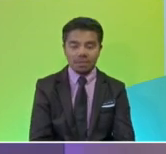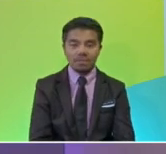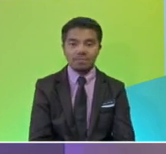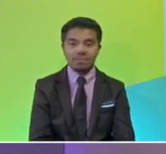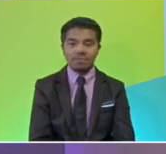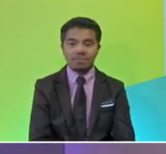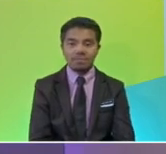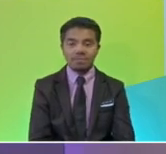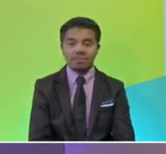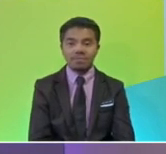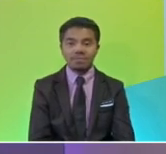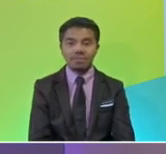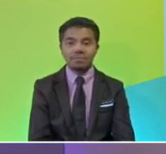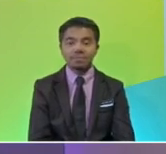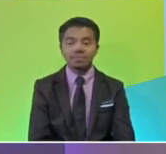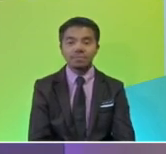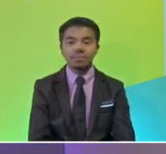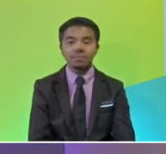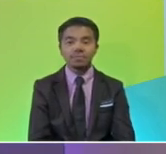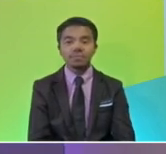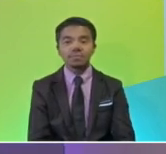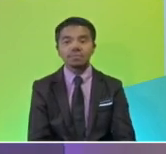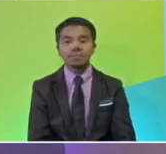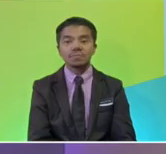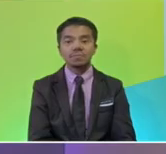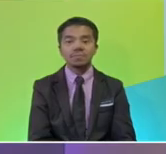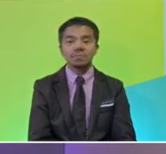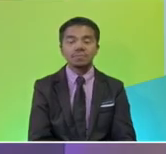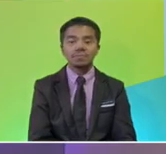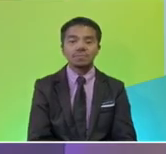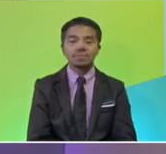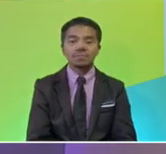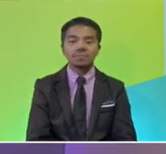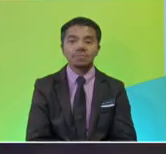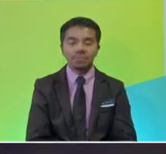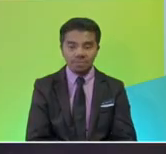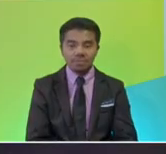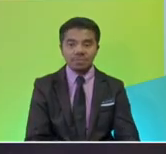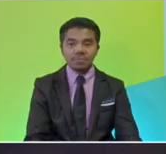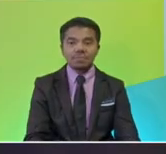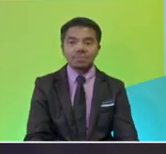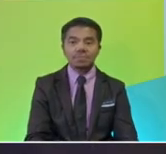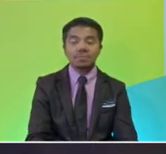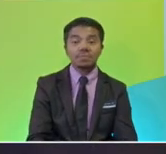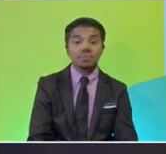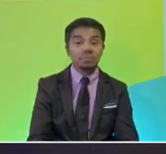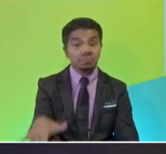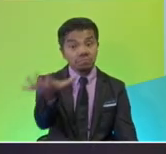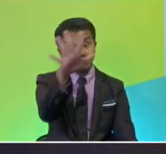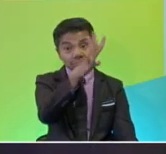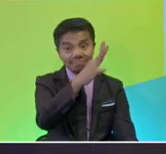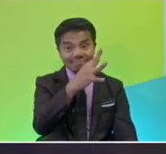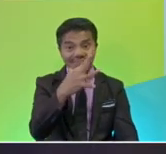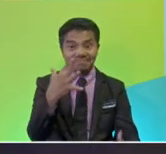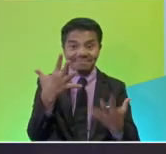distractor. All right. So these are the condition stages that we're going to go through in this segment. Okay, so is everyone ready? If you're ready, give me a big